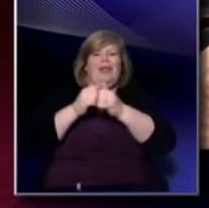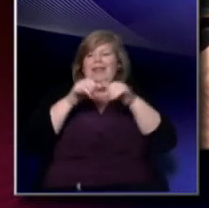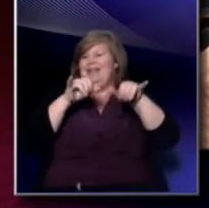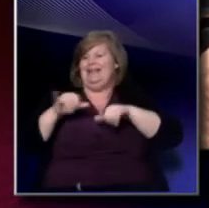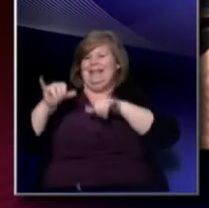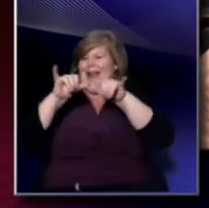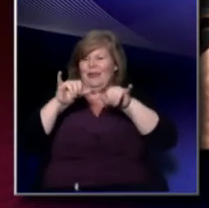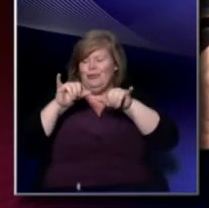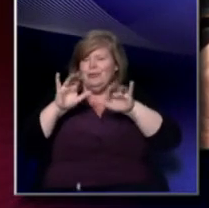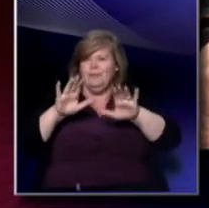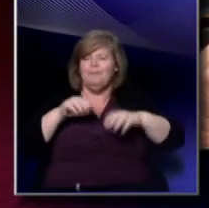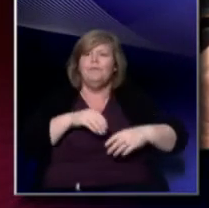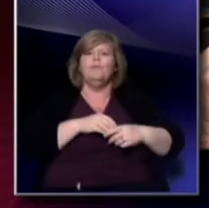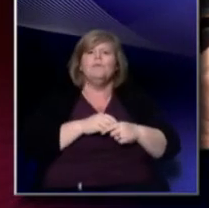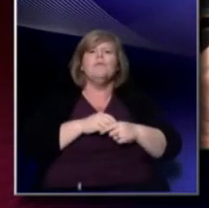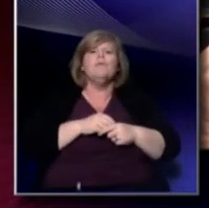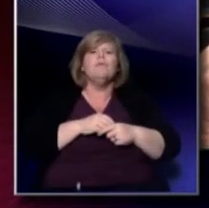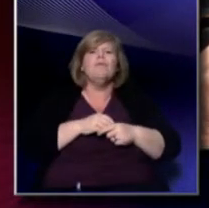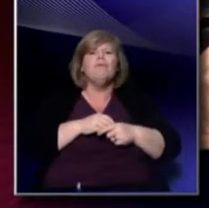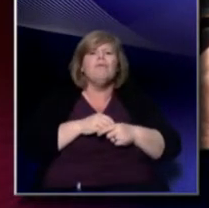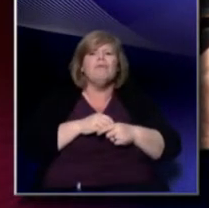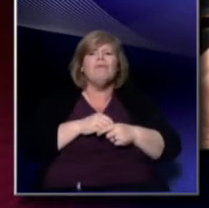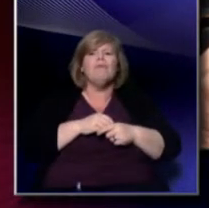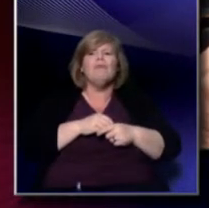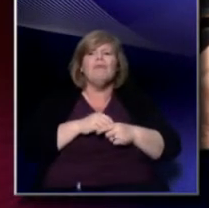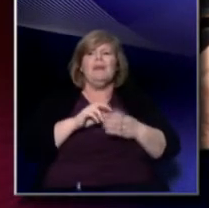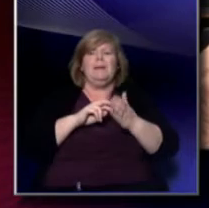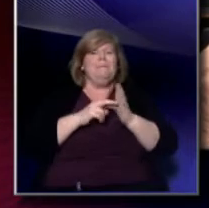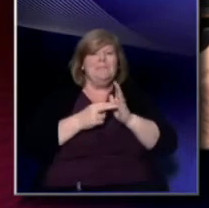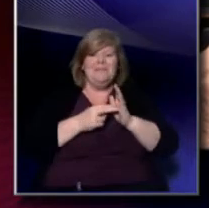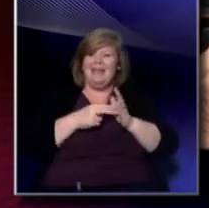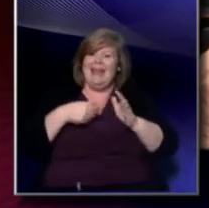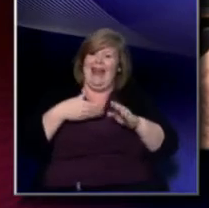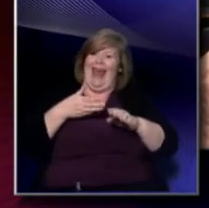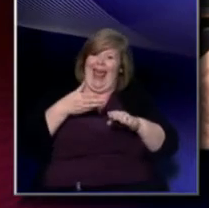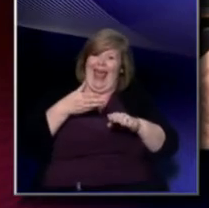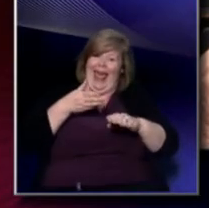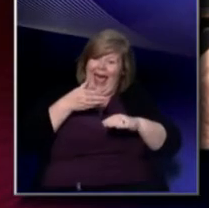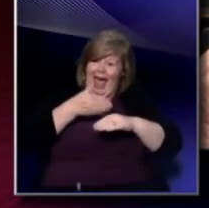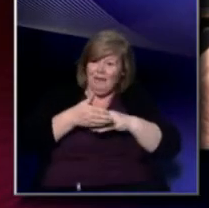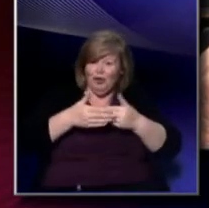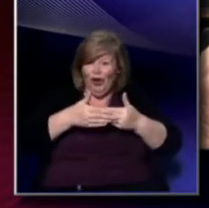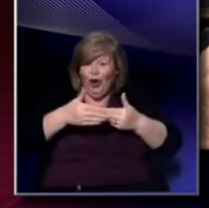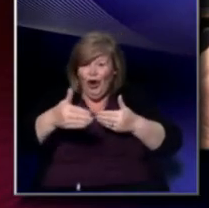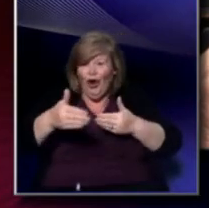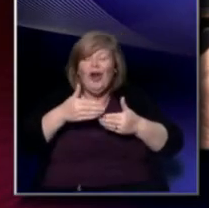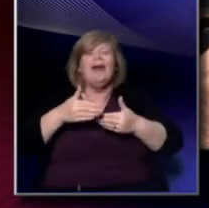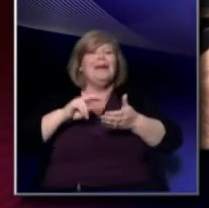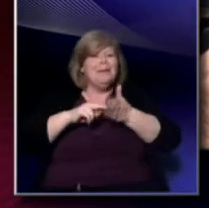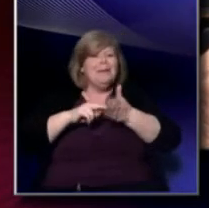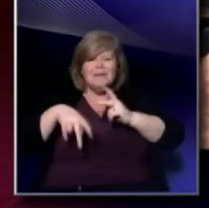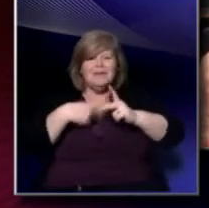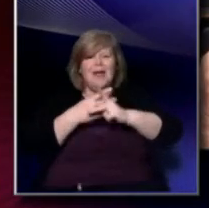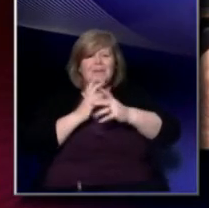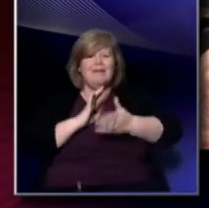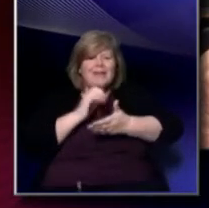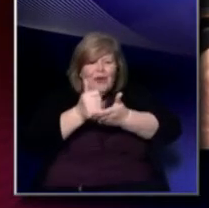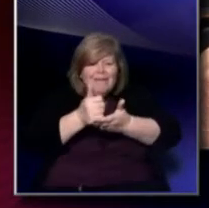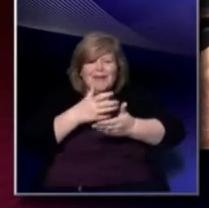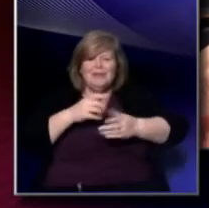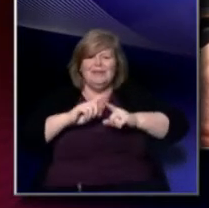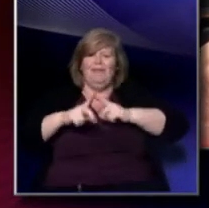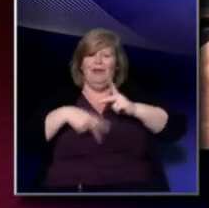for purchases, so those are the kind of things that would have to come after the fact. How do we make these things accessible to our children who would be the things